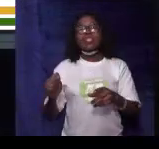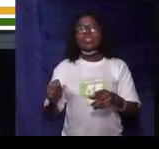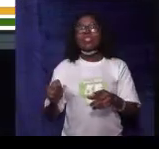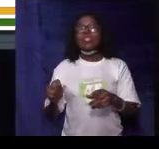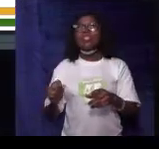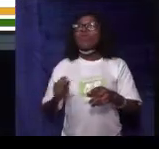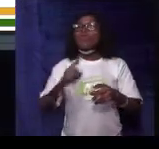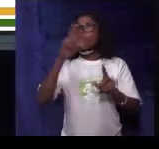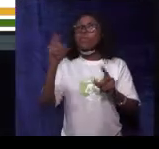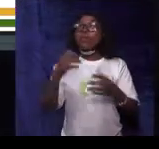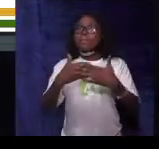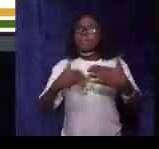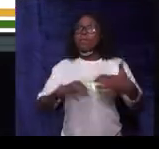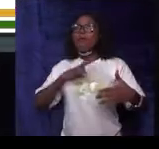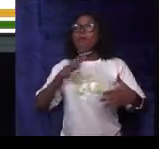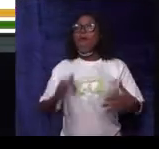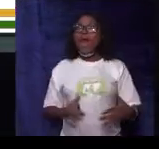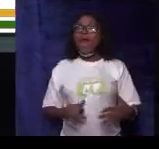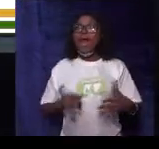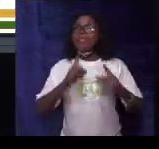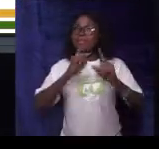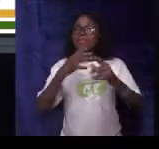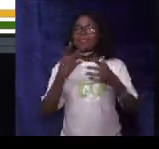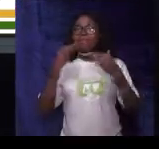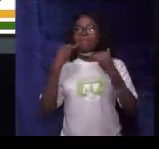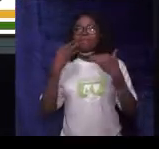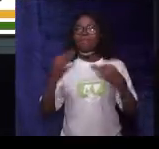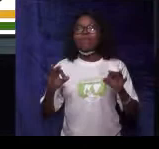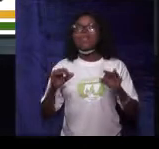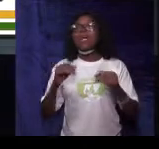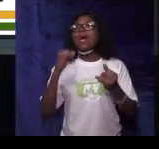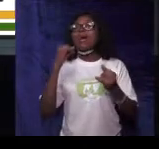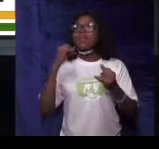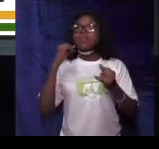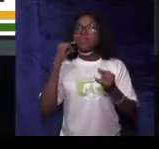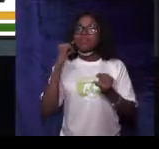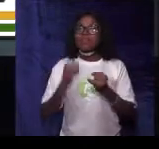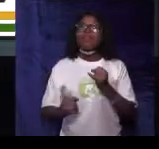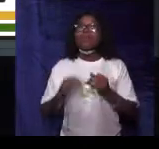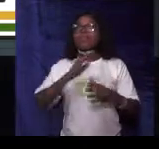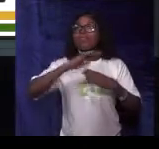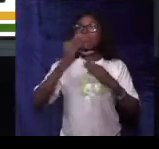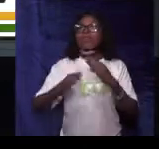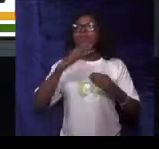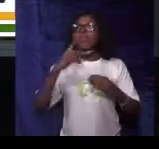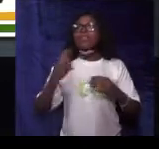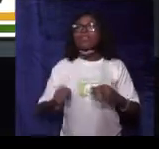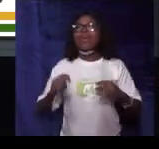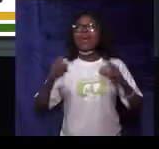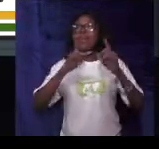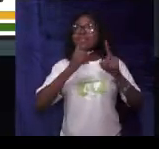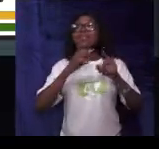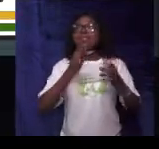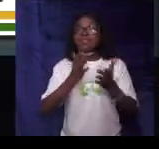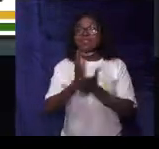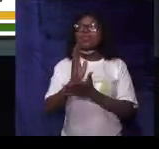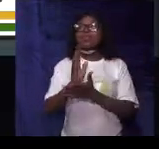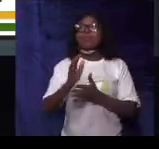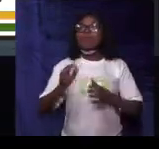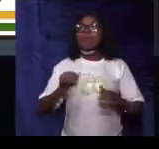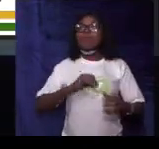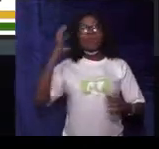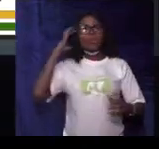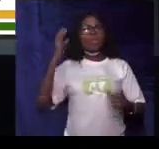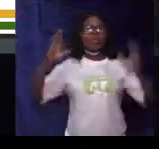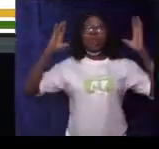question before I say the final answer. Is that clear, pupils? I want to hear yes, Uncle Popo. Is that clear,